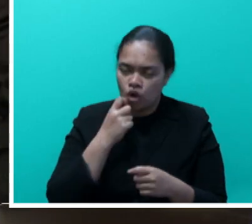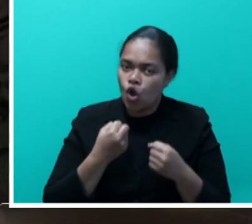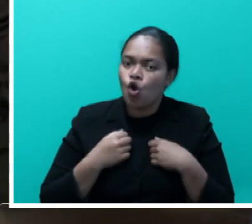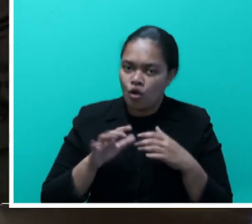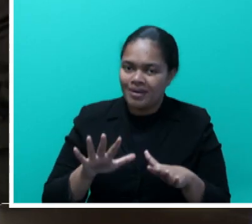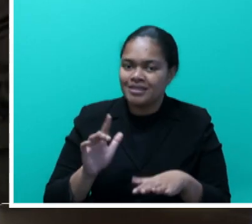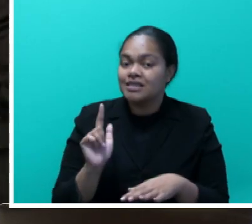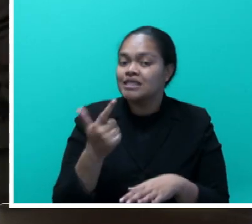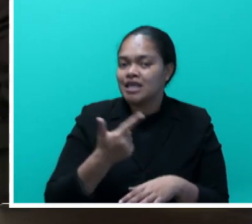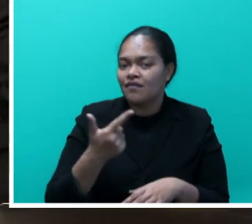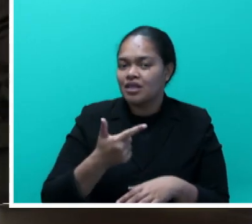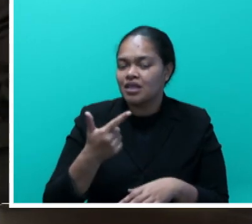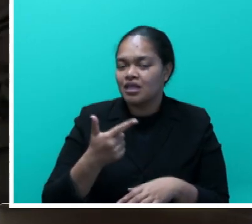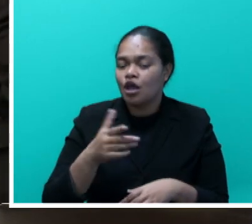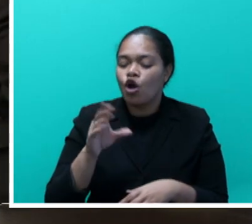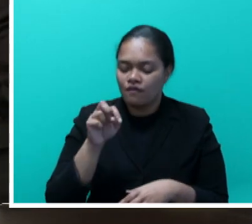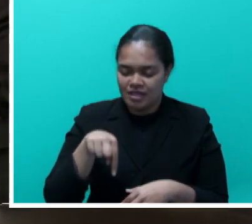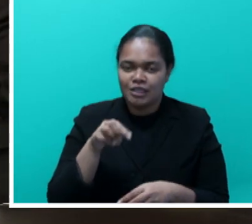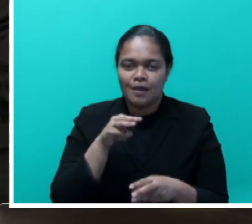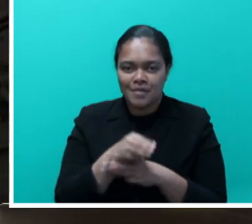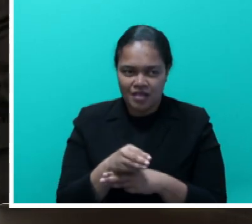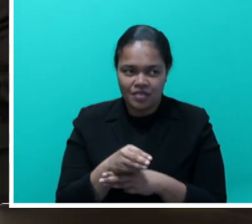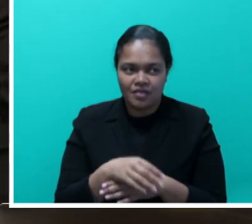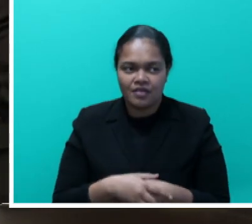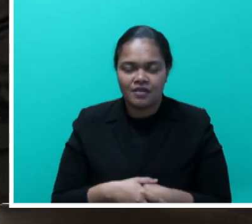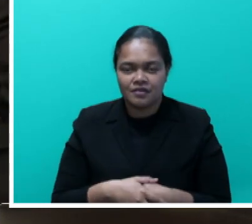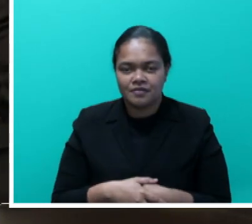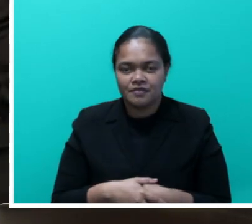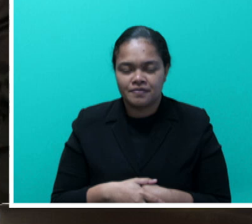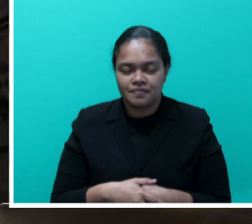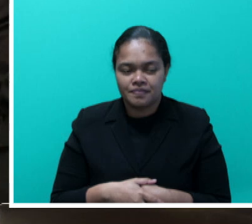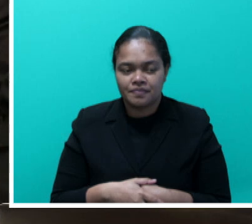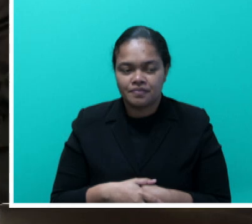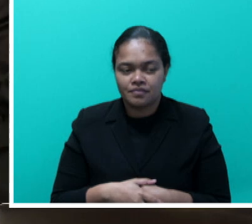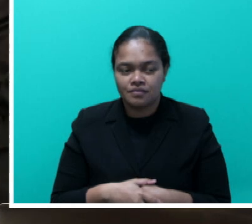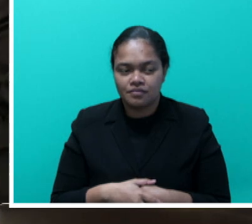the 17th of this month, in 2 weeks' time.